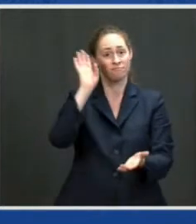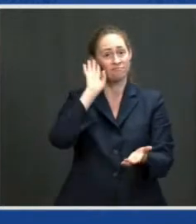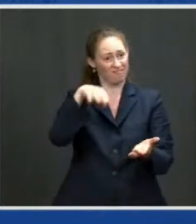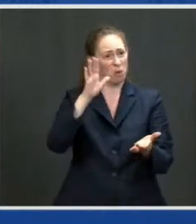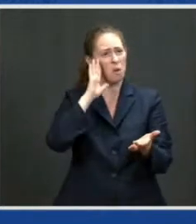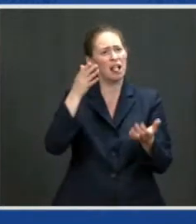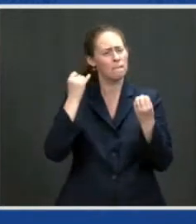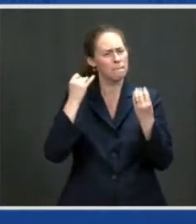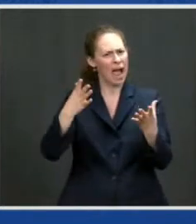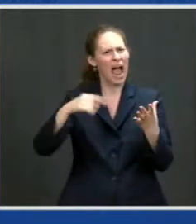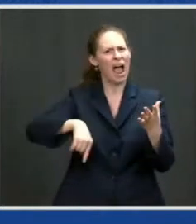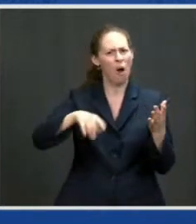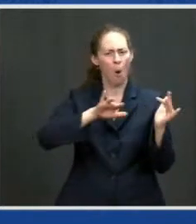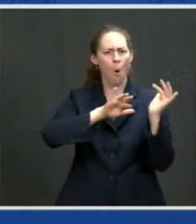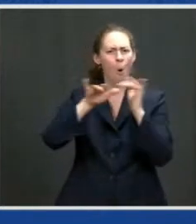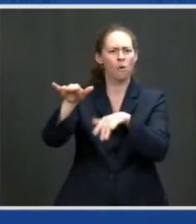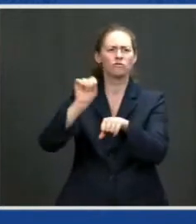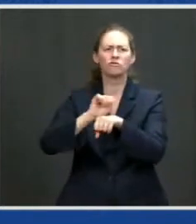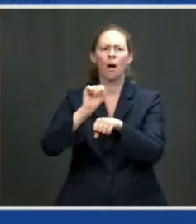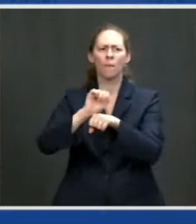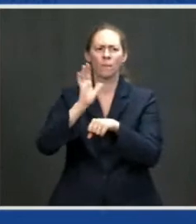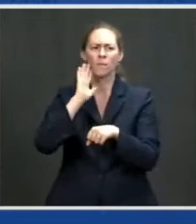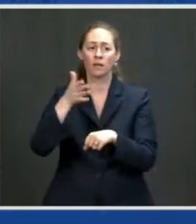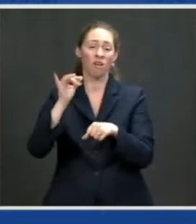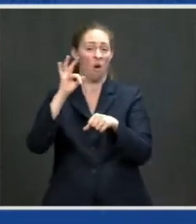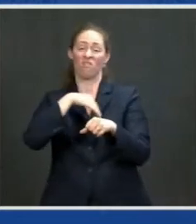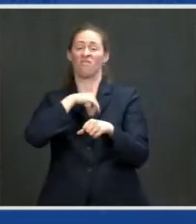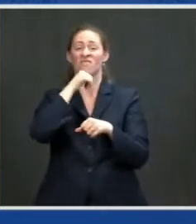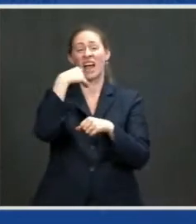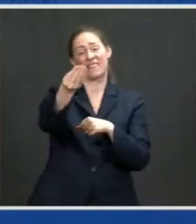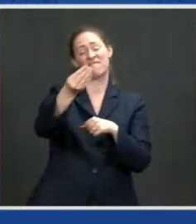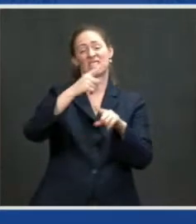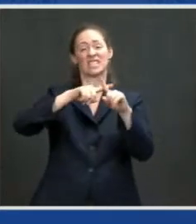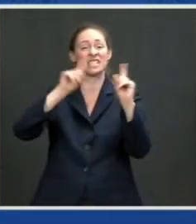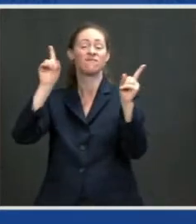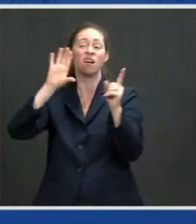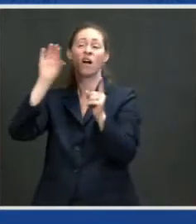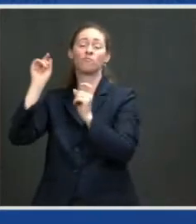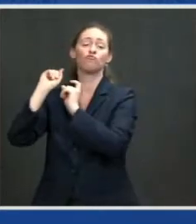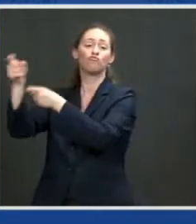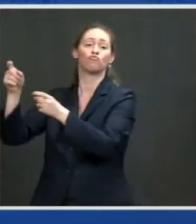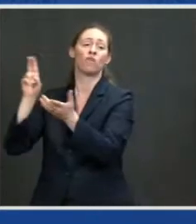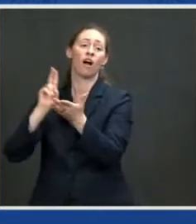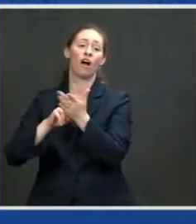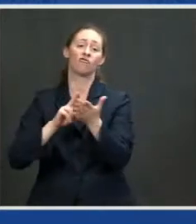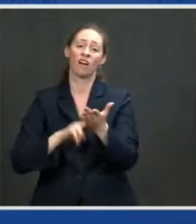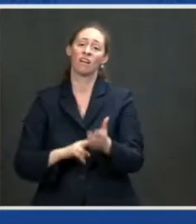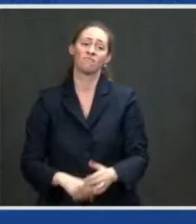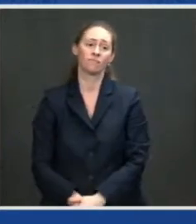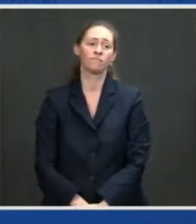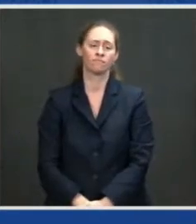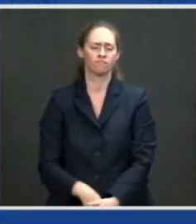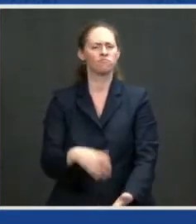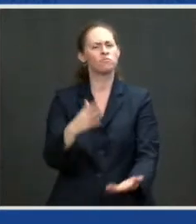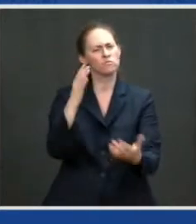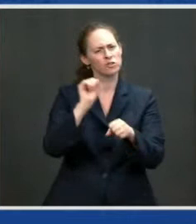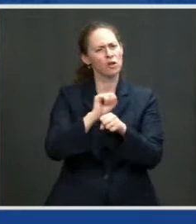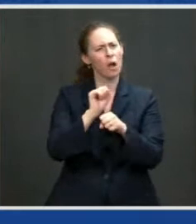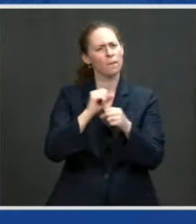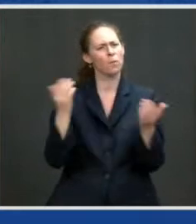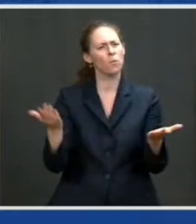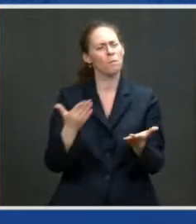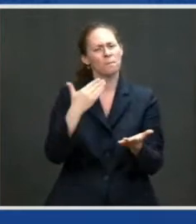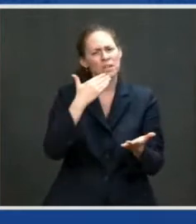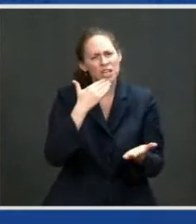you, or they're not going to get the contracts. These jobs will be good jobs, American jobs that deliver good wages and